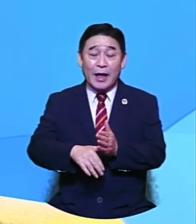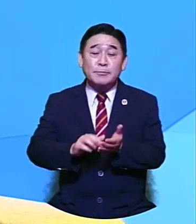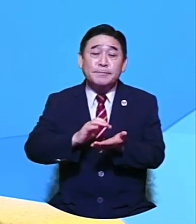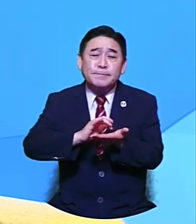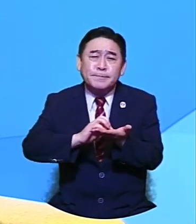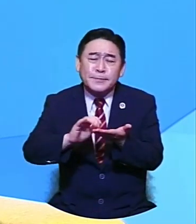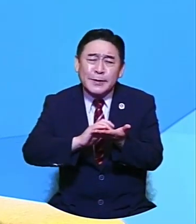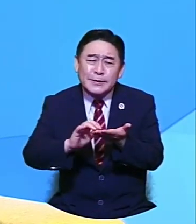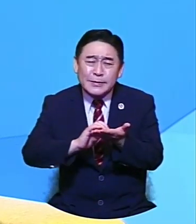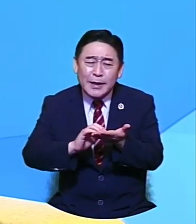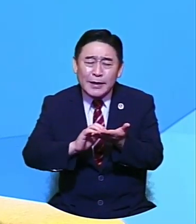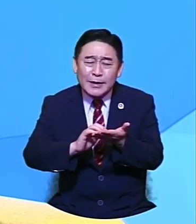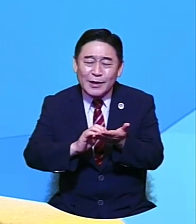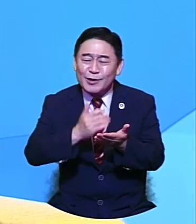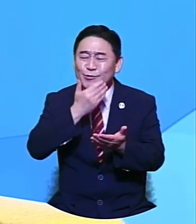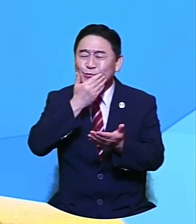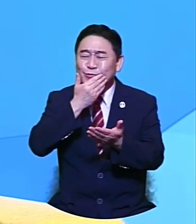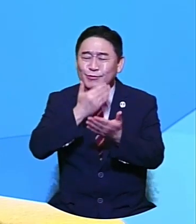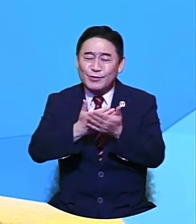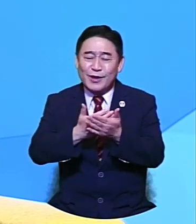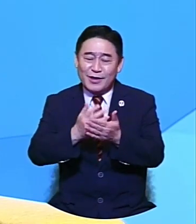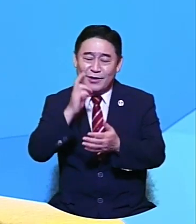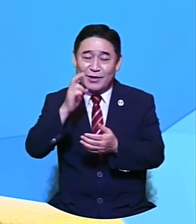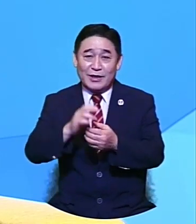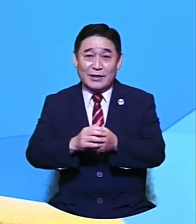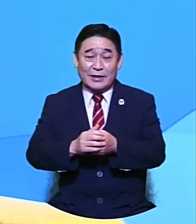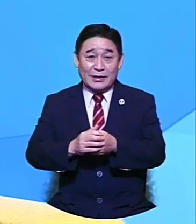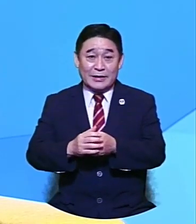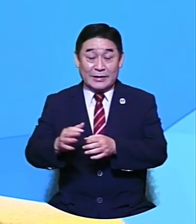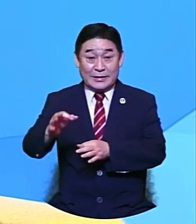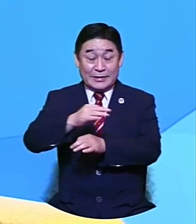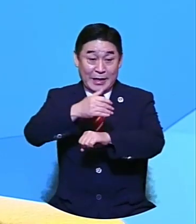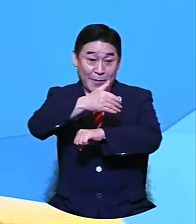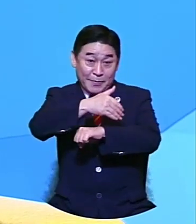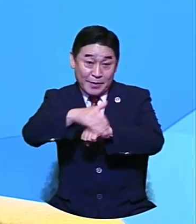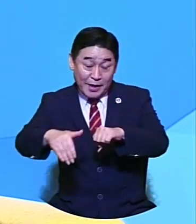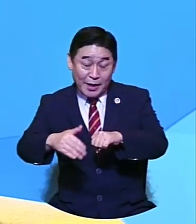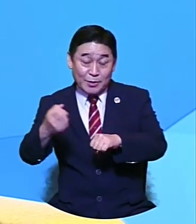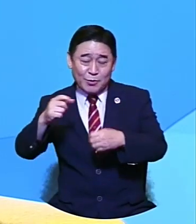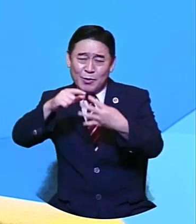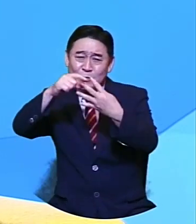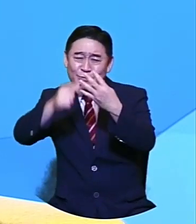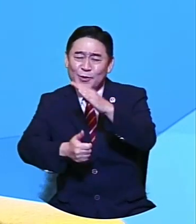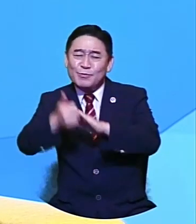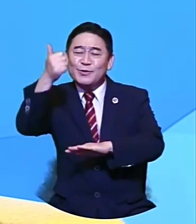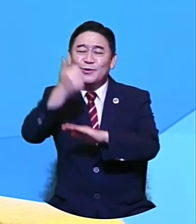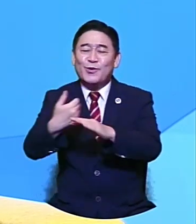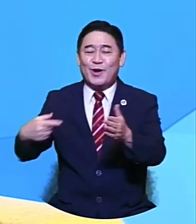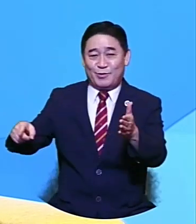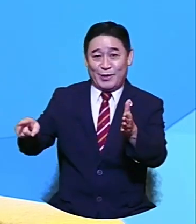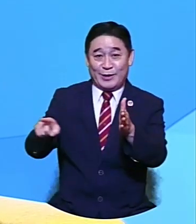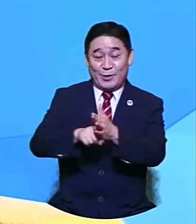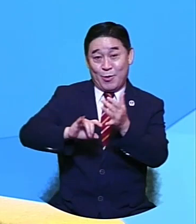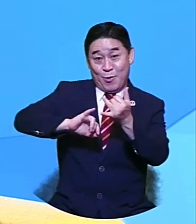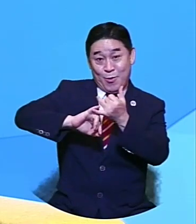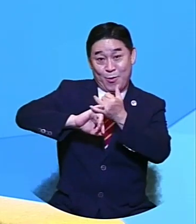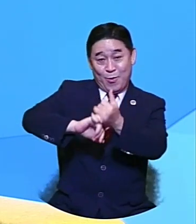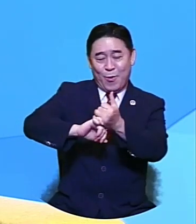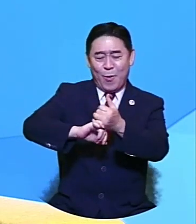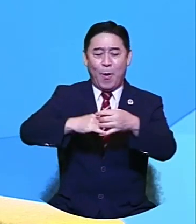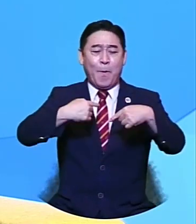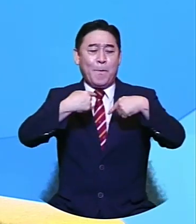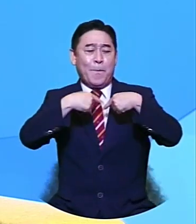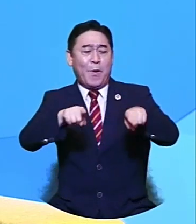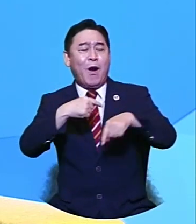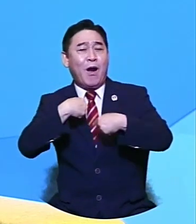kind of project or program, because we need to evaluate and we need to analyze it in order